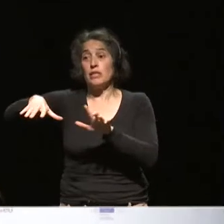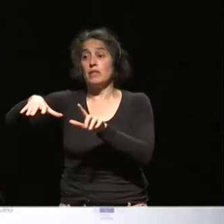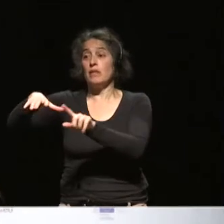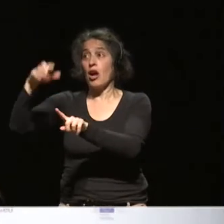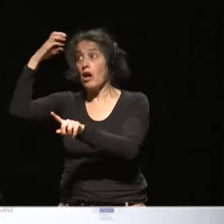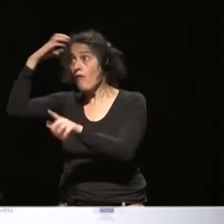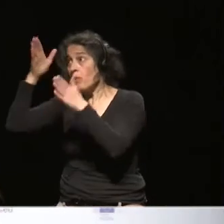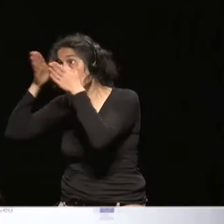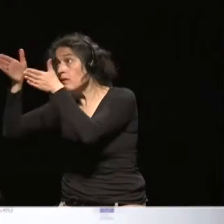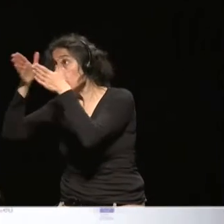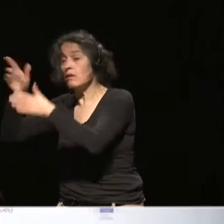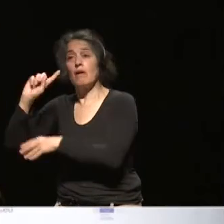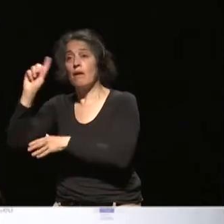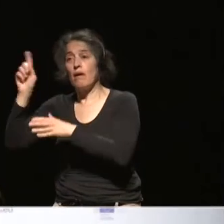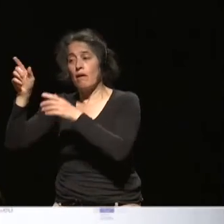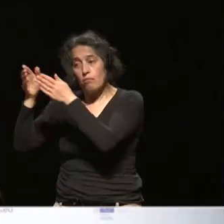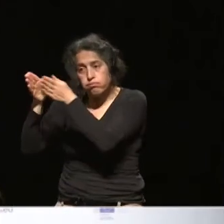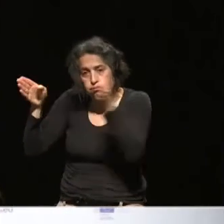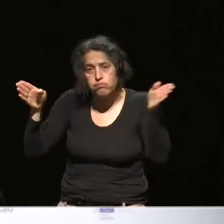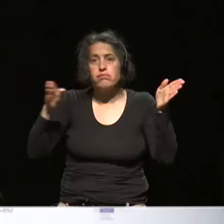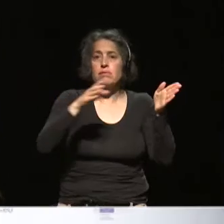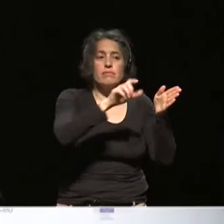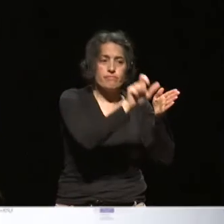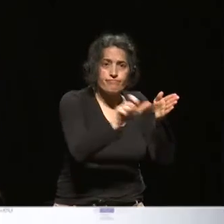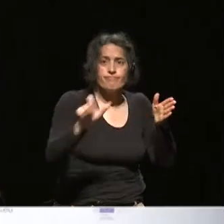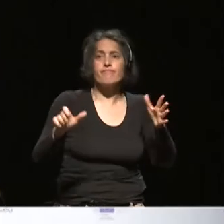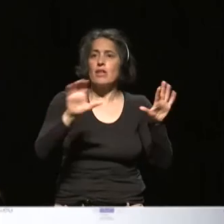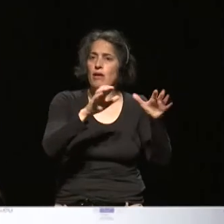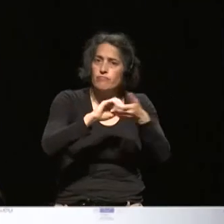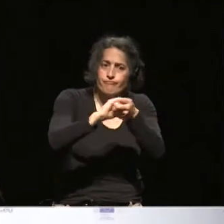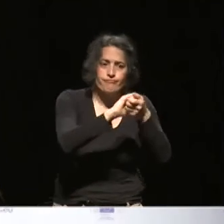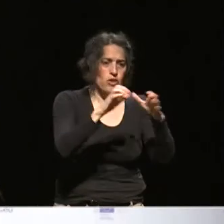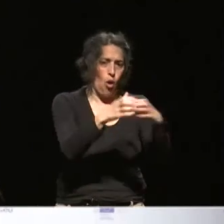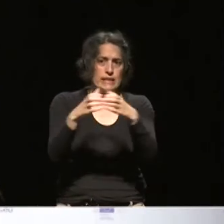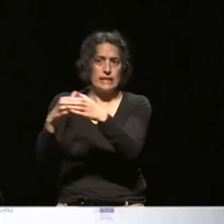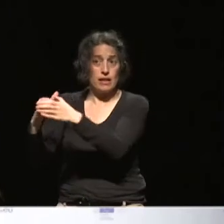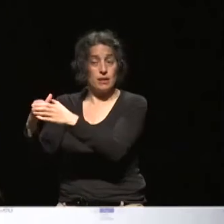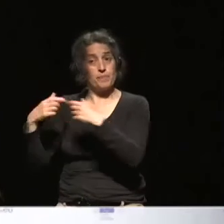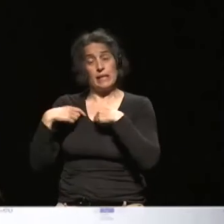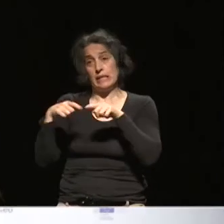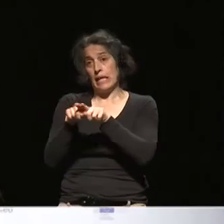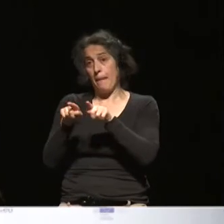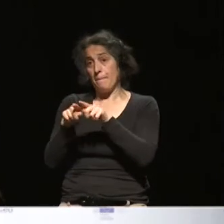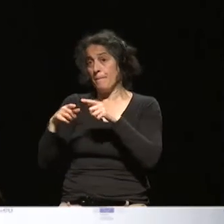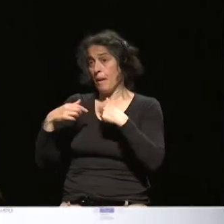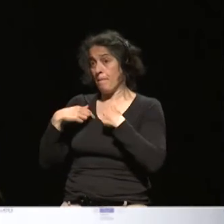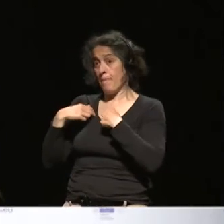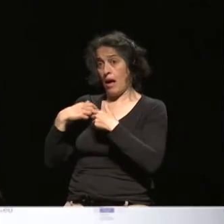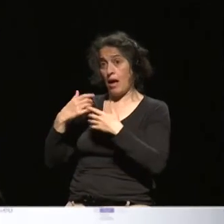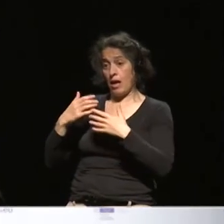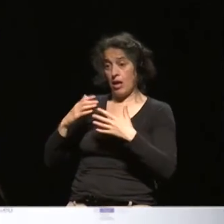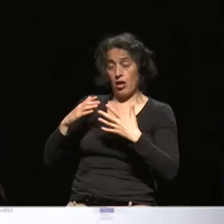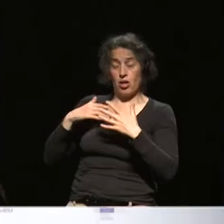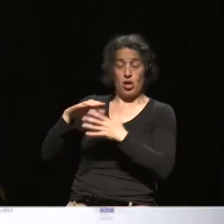this aspect, because you know I've been working a lot on the issue in not only my country but also in Albania, because I'm in